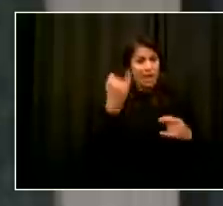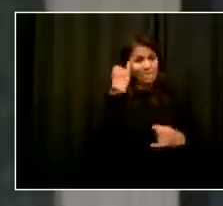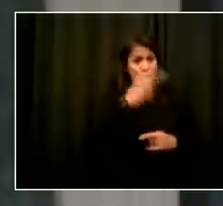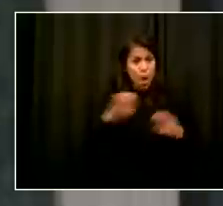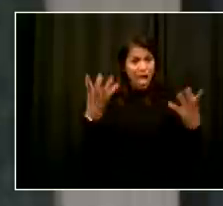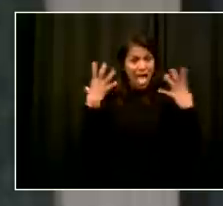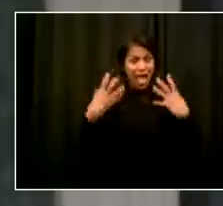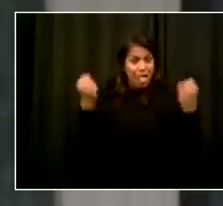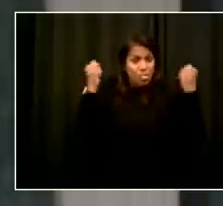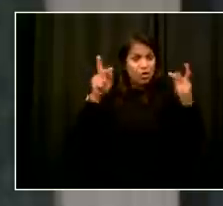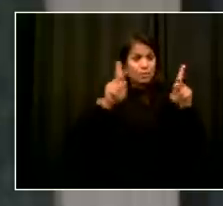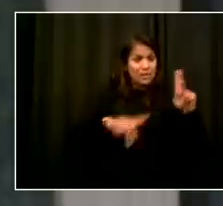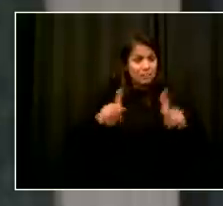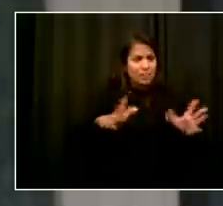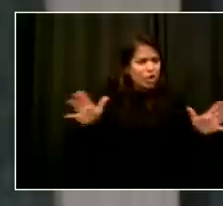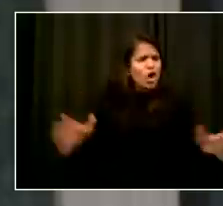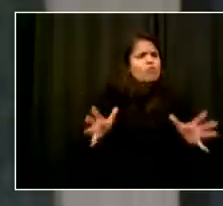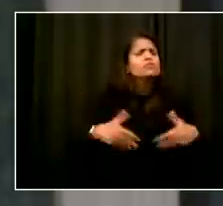make